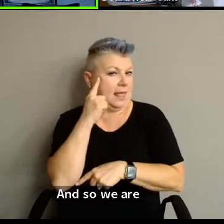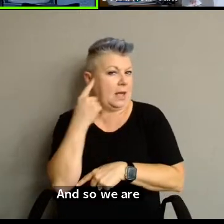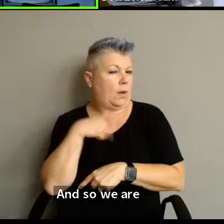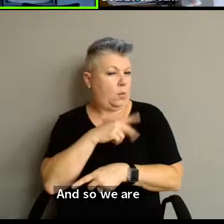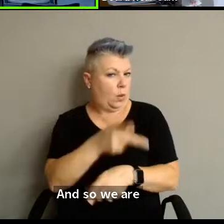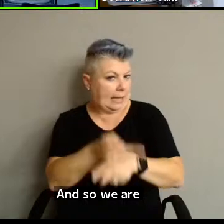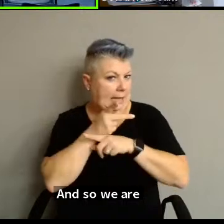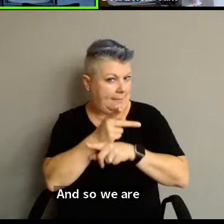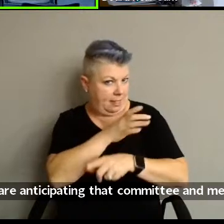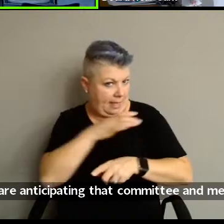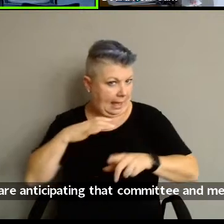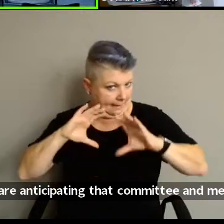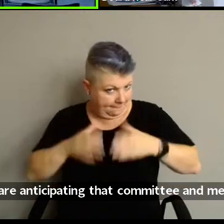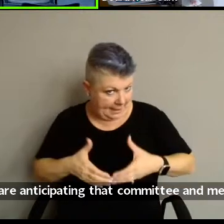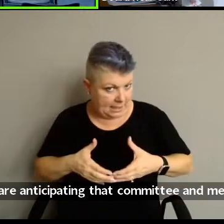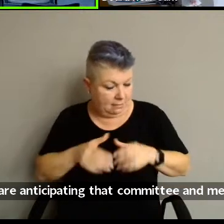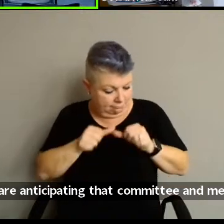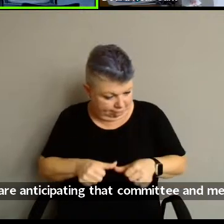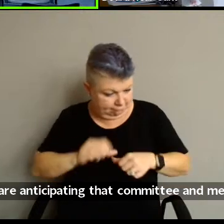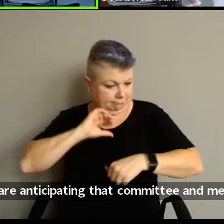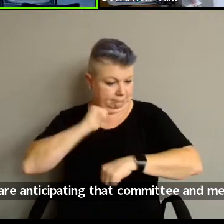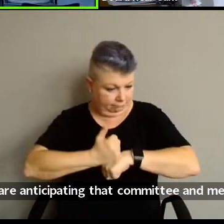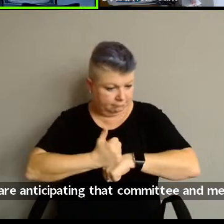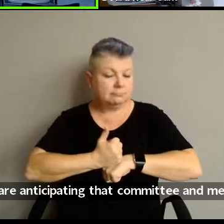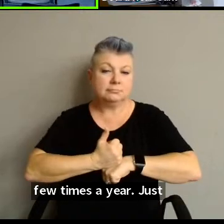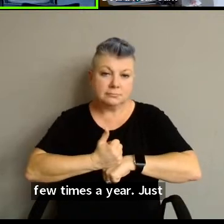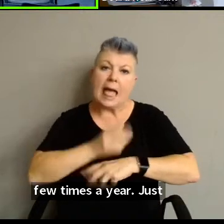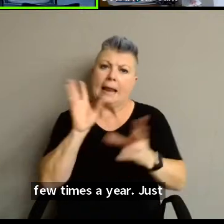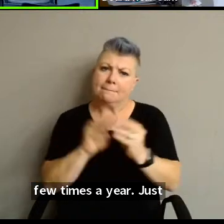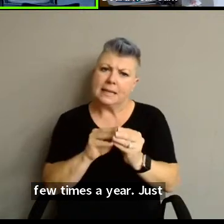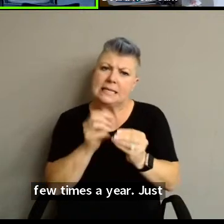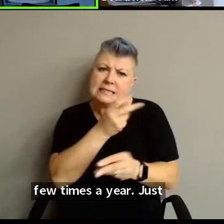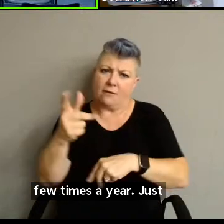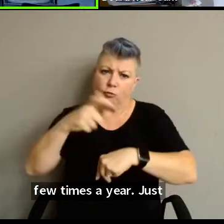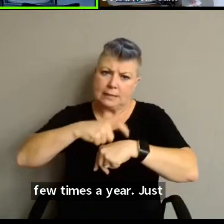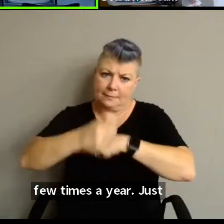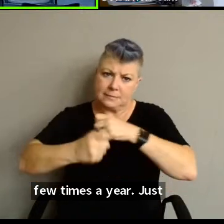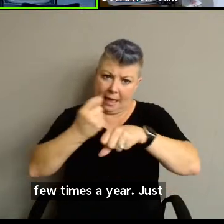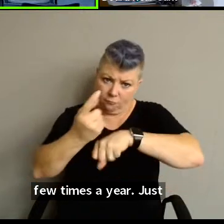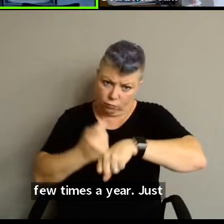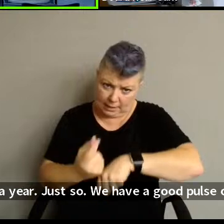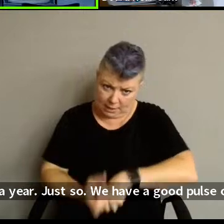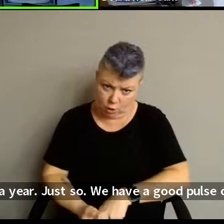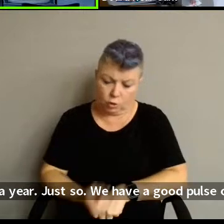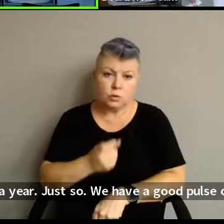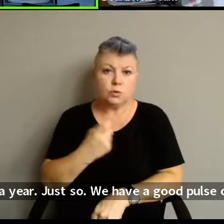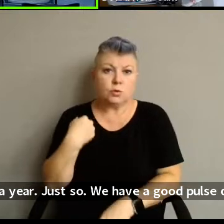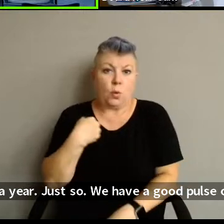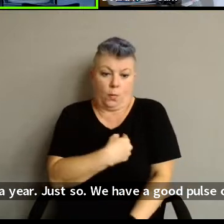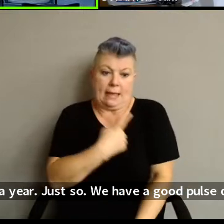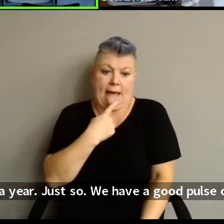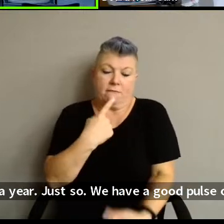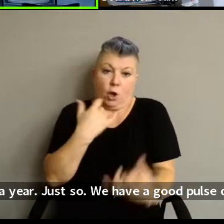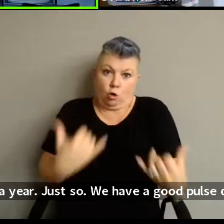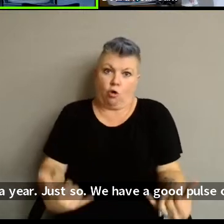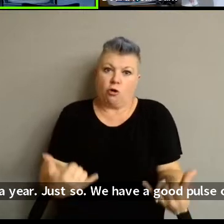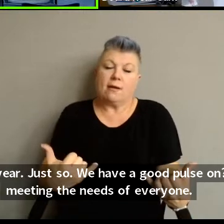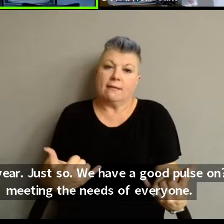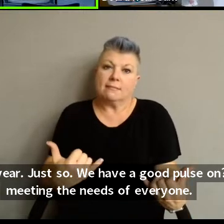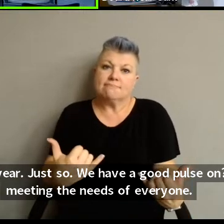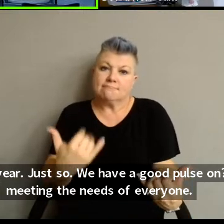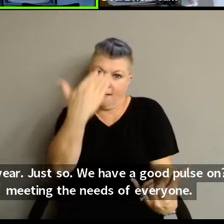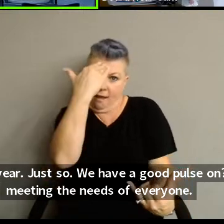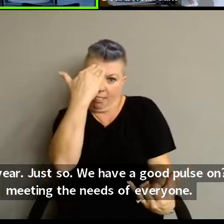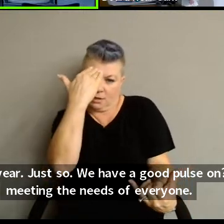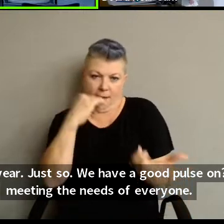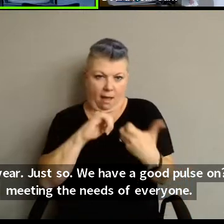meeting a few times a year, just so we have a good pulse on, are we meeting the needs of everyone? Is there information up there